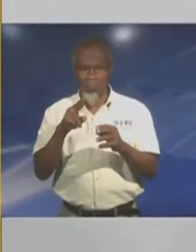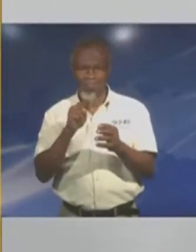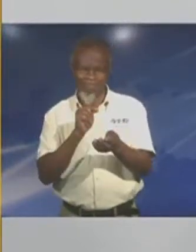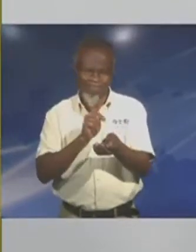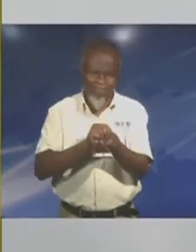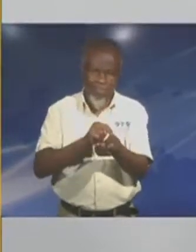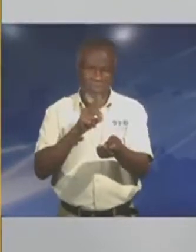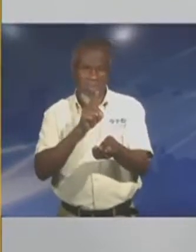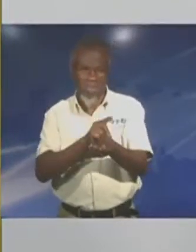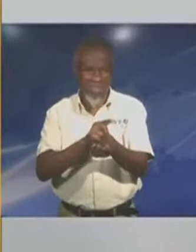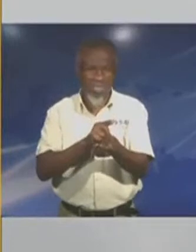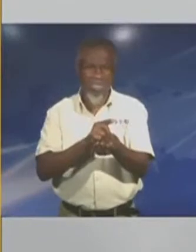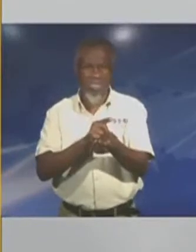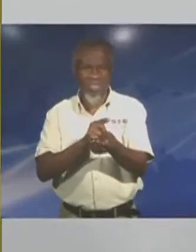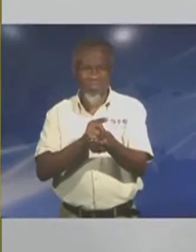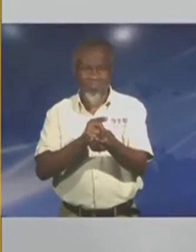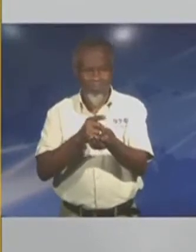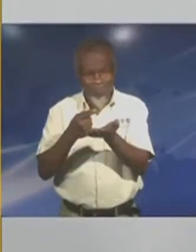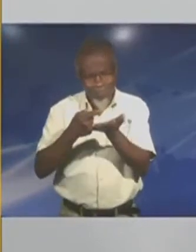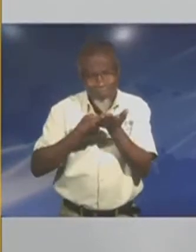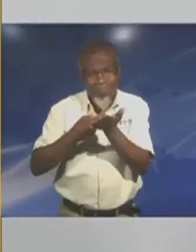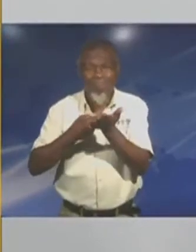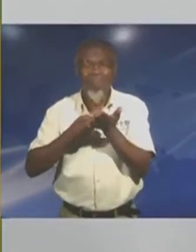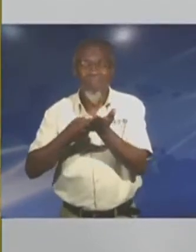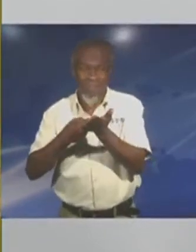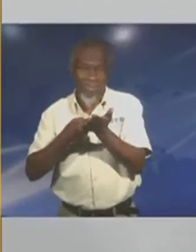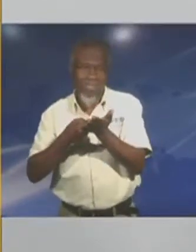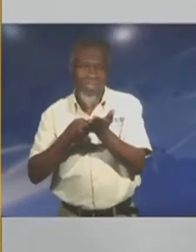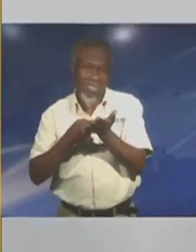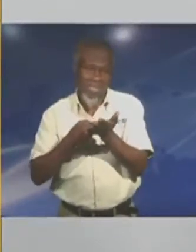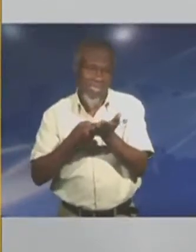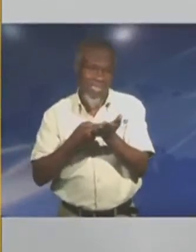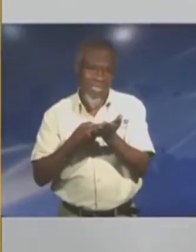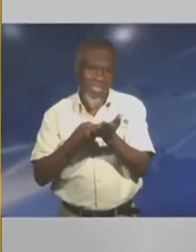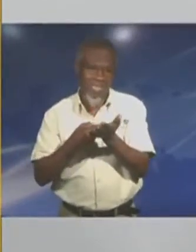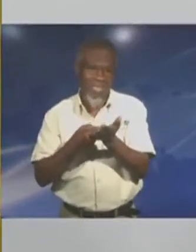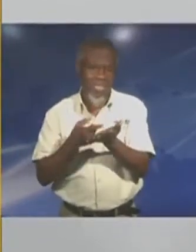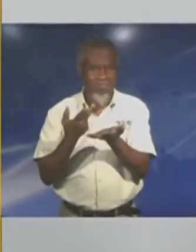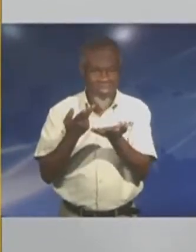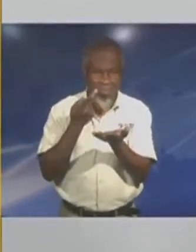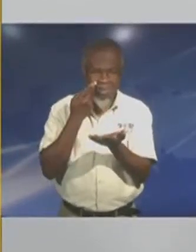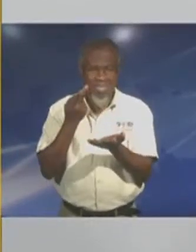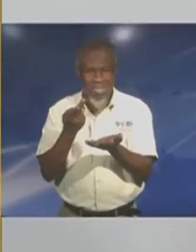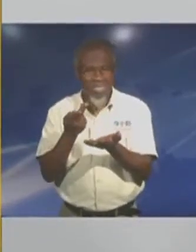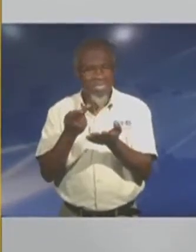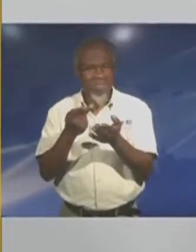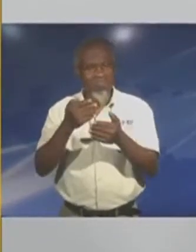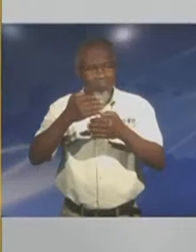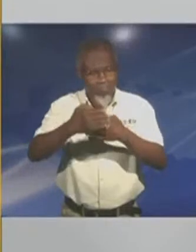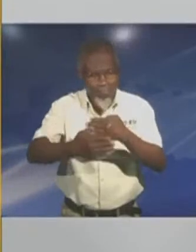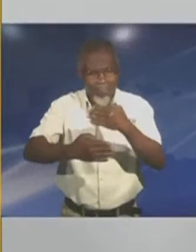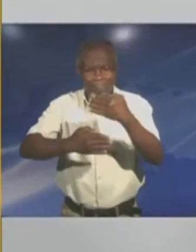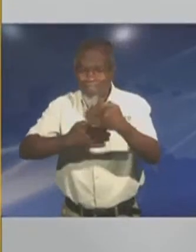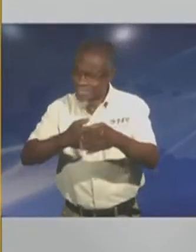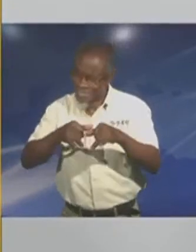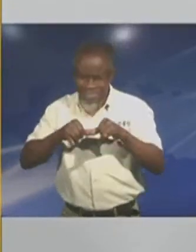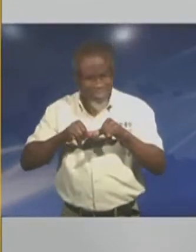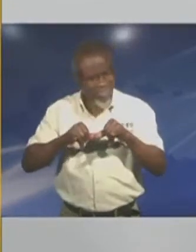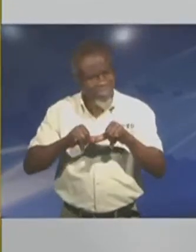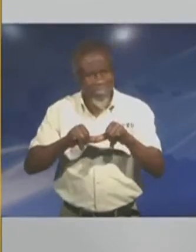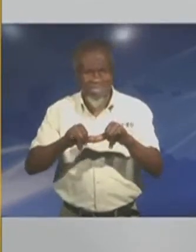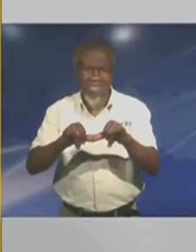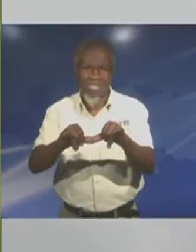departments across the traditional and parallel healthcare systems. And the trend has been consistent. Persons who